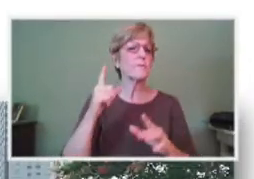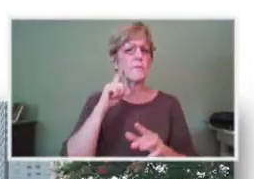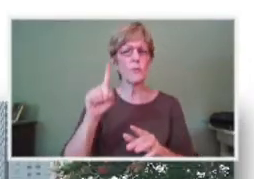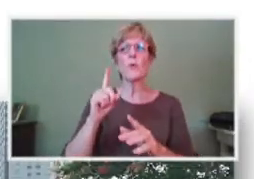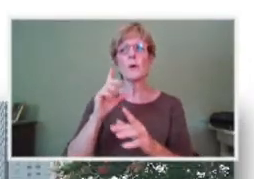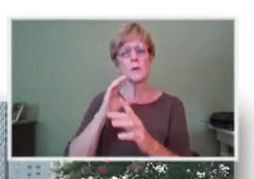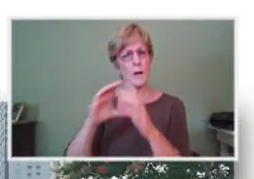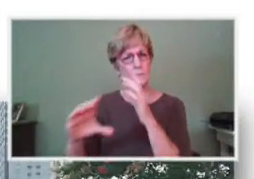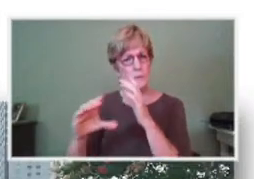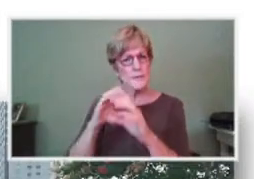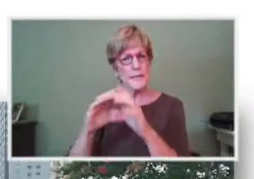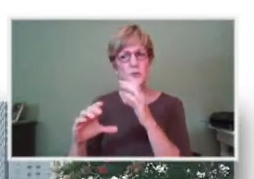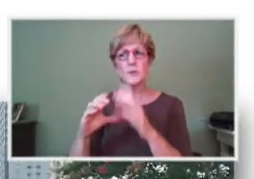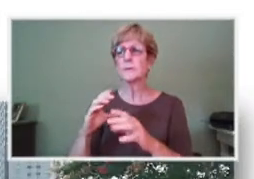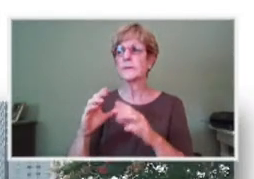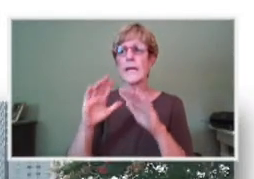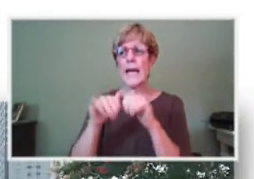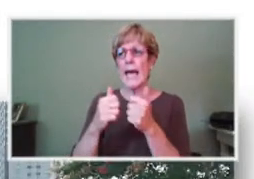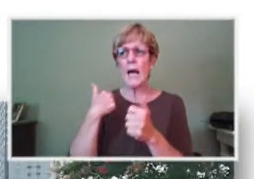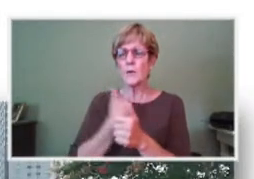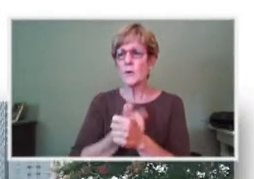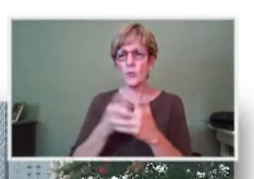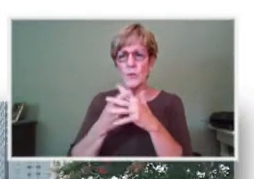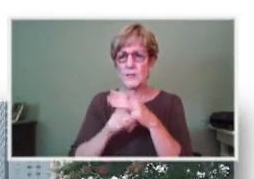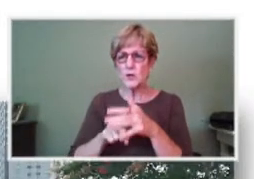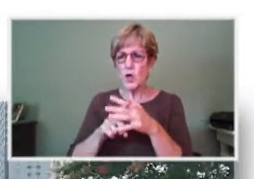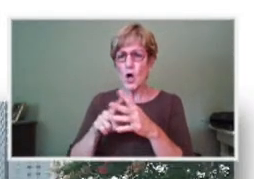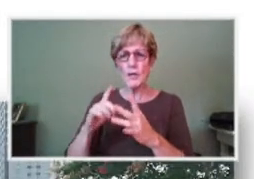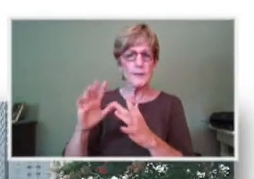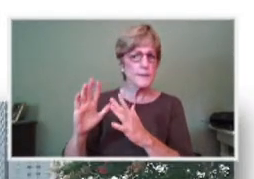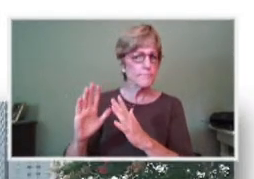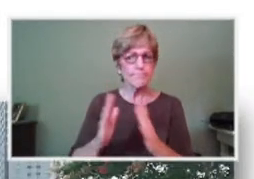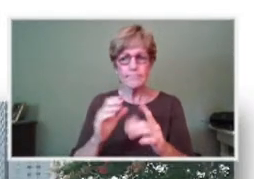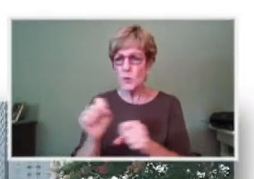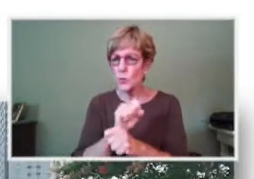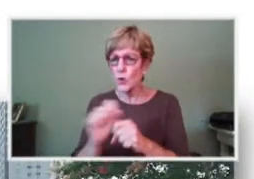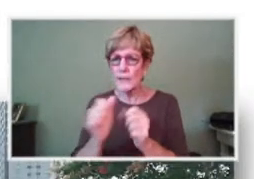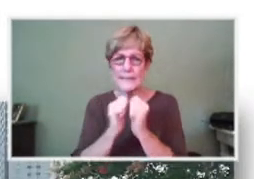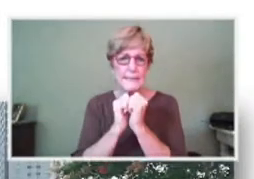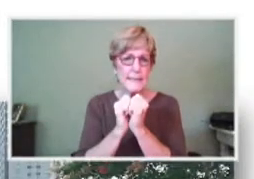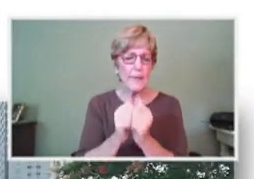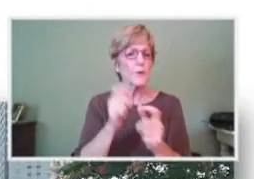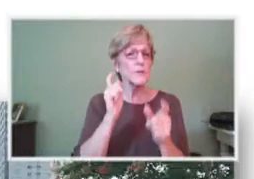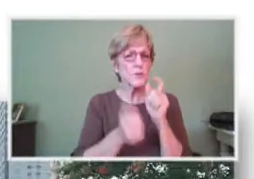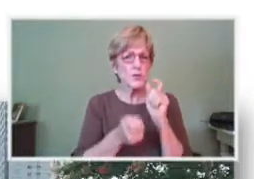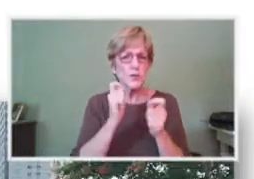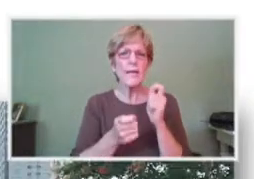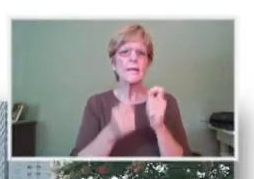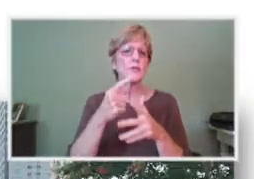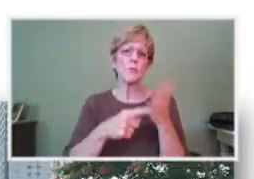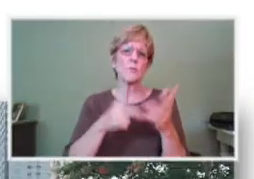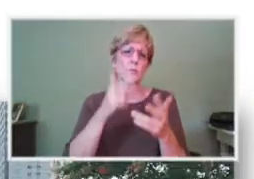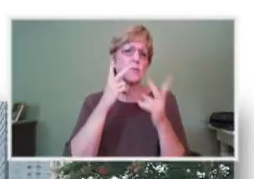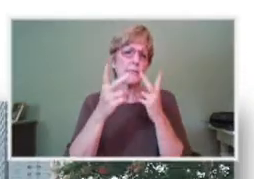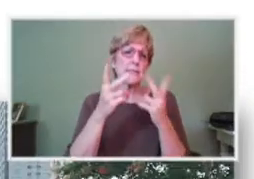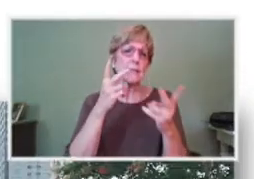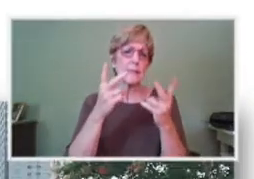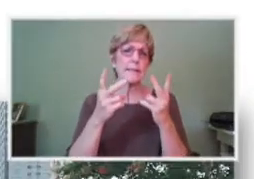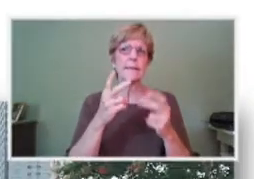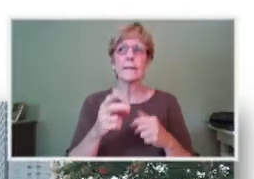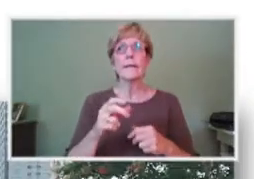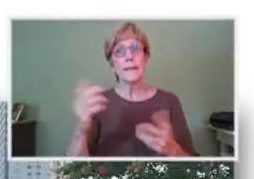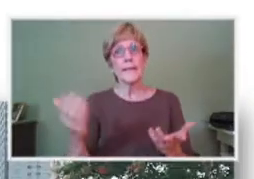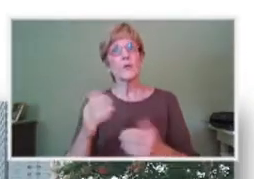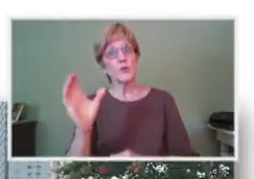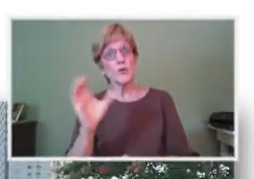are concerned on how can we start looking to work together to help change the scenario and what we're seeing, not just in Charlotte, but